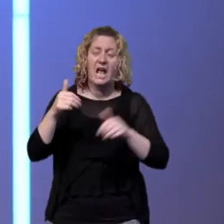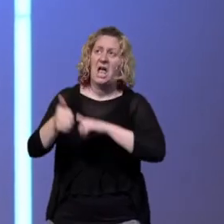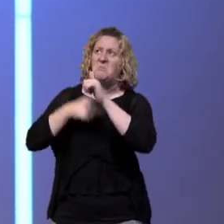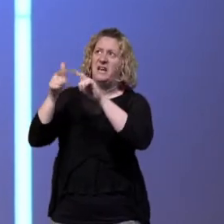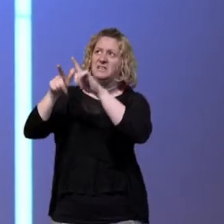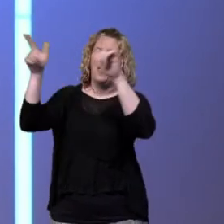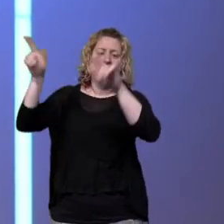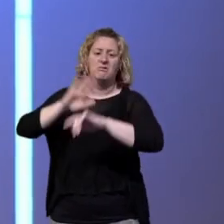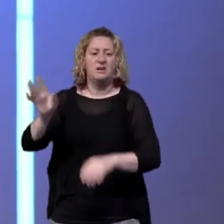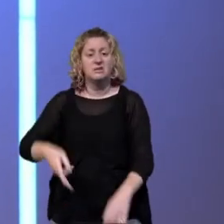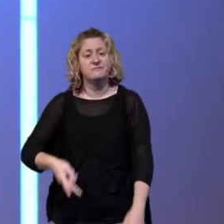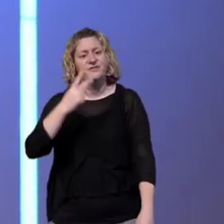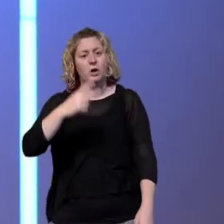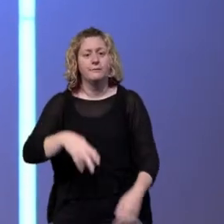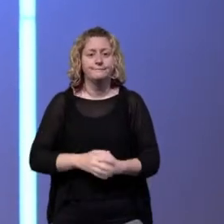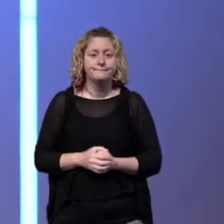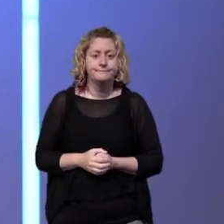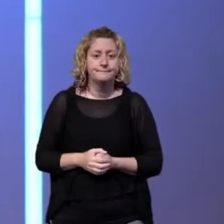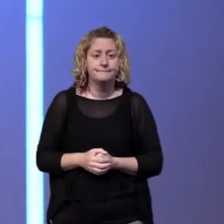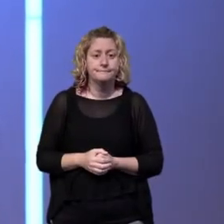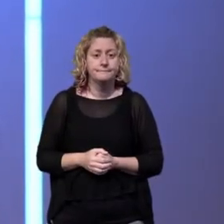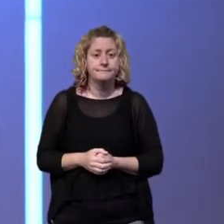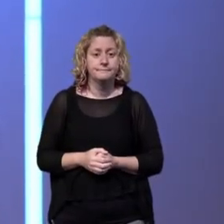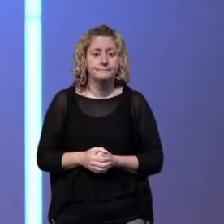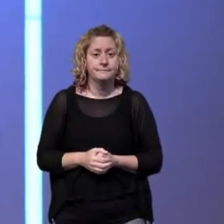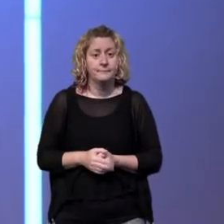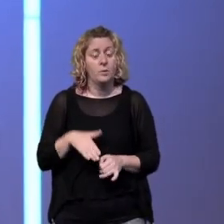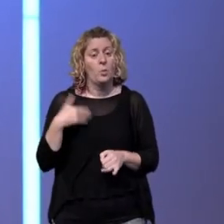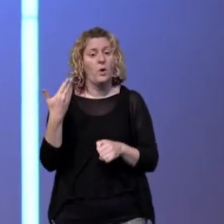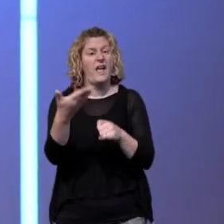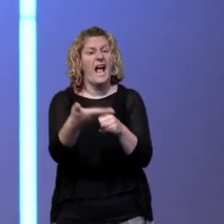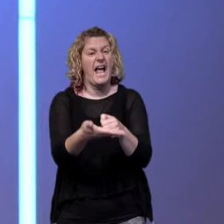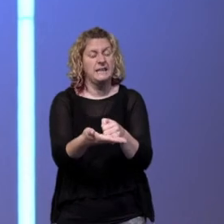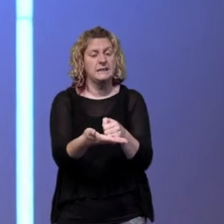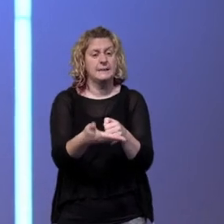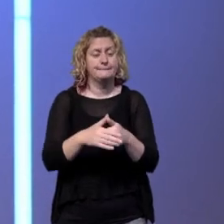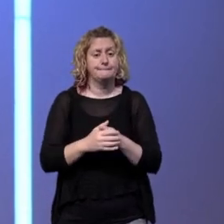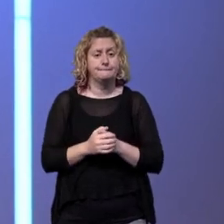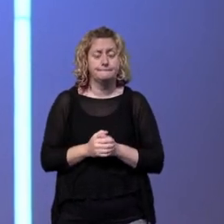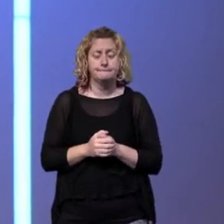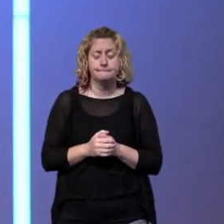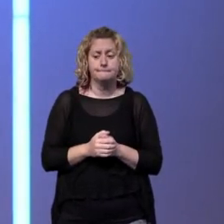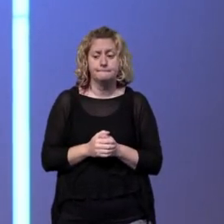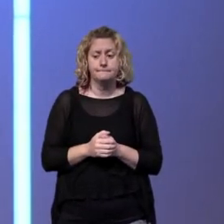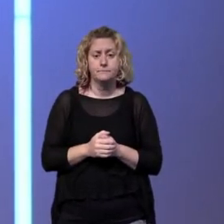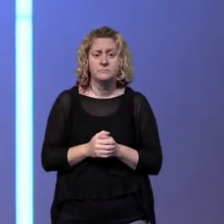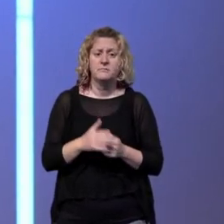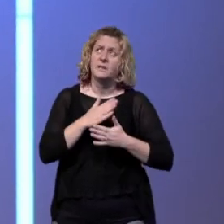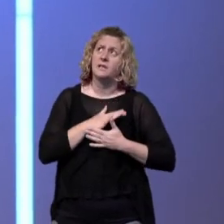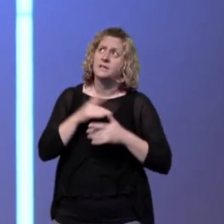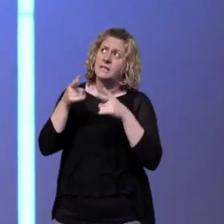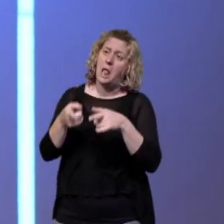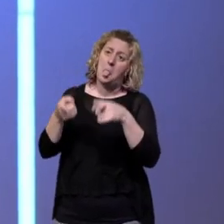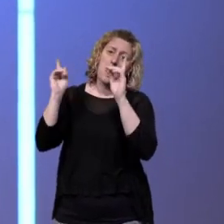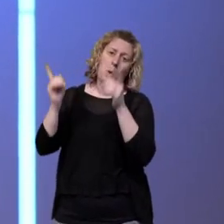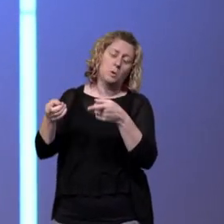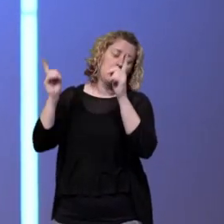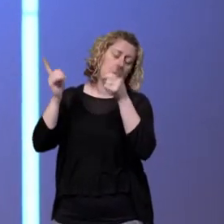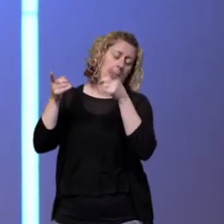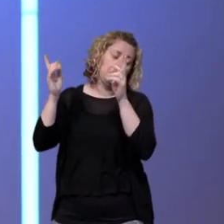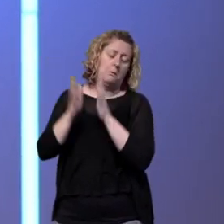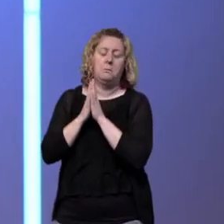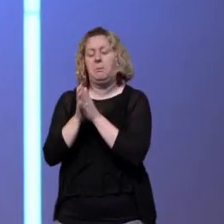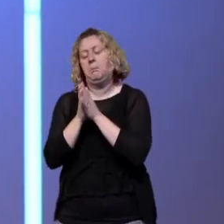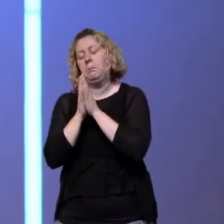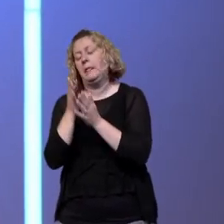And let me read you the end of it. So this is just one of the copies. Dear Lord, we at Lordy Lordy plead for forgiveness in